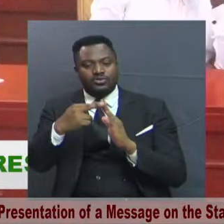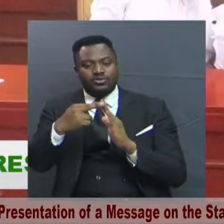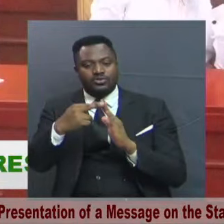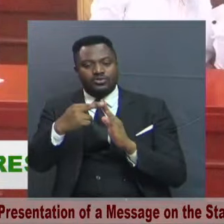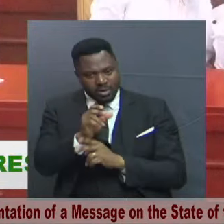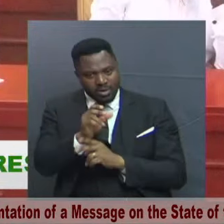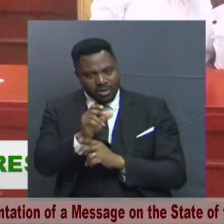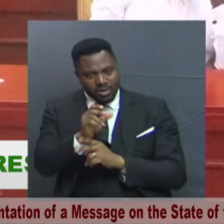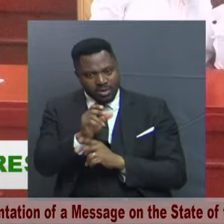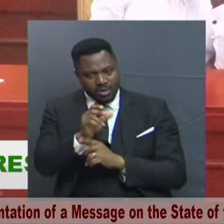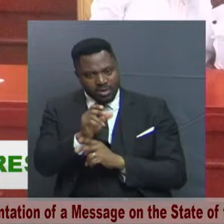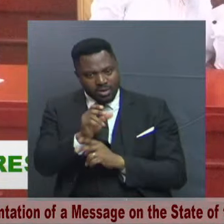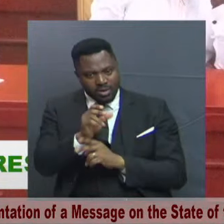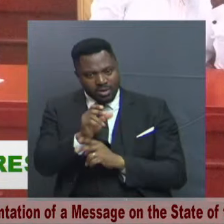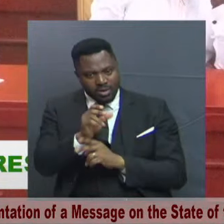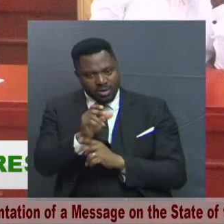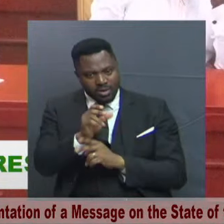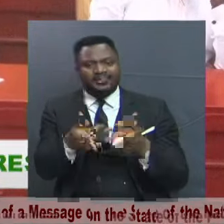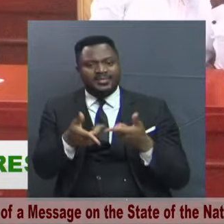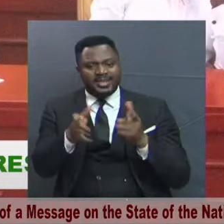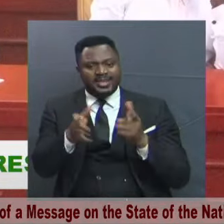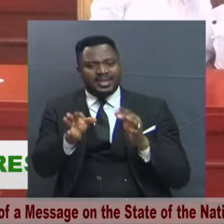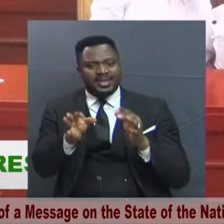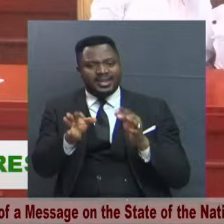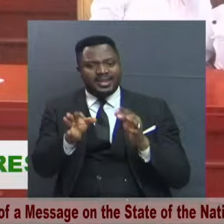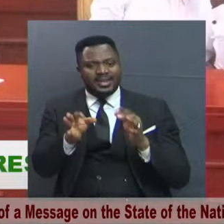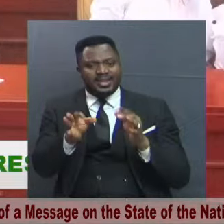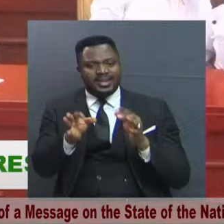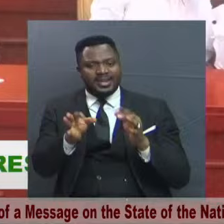at please second the motion and